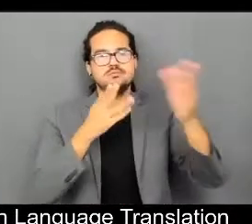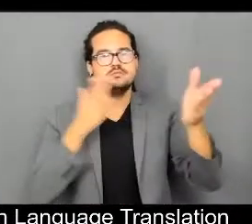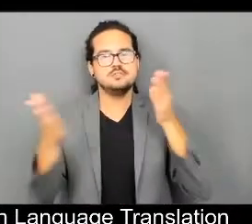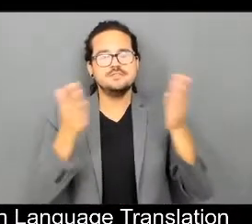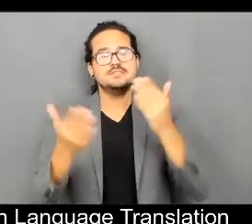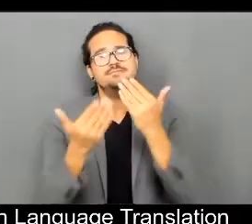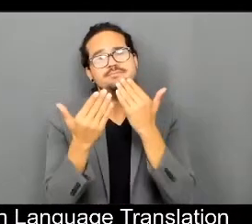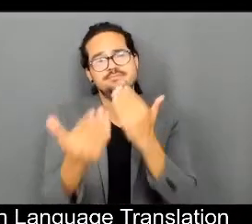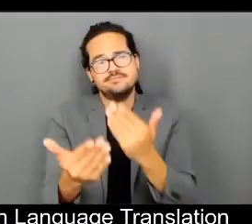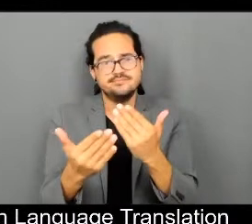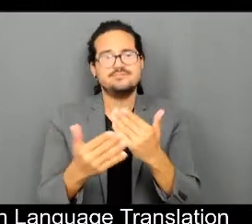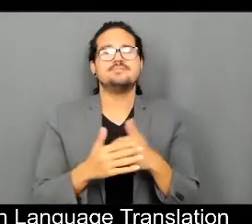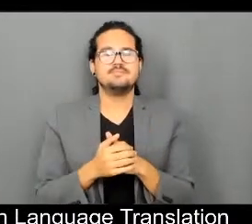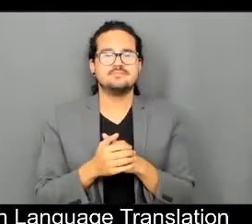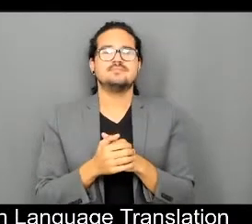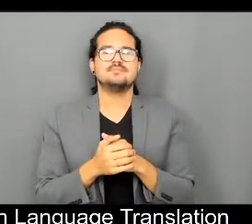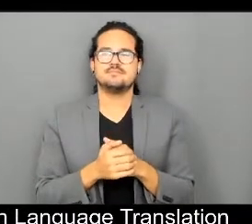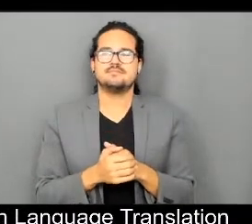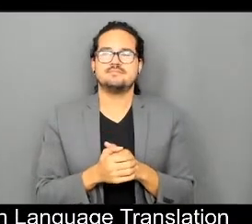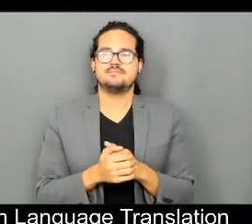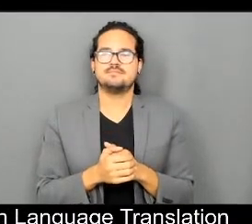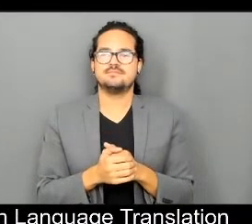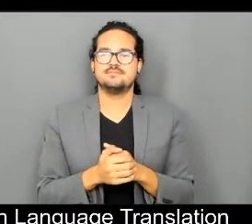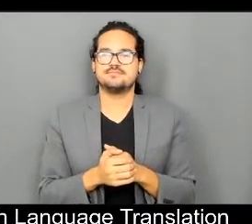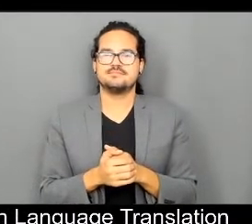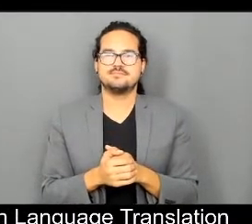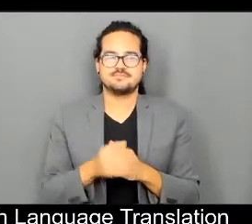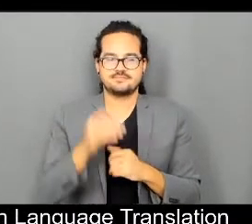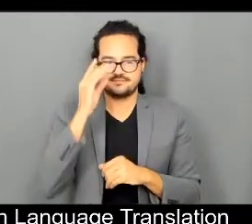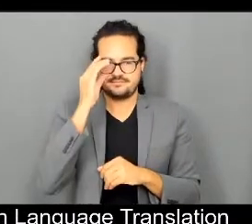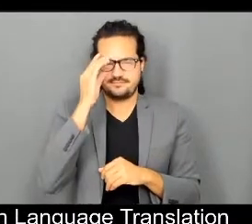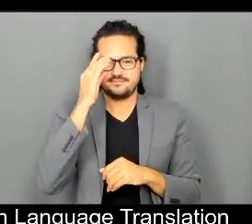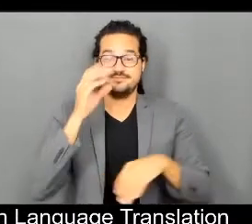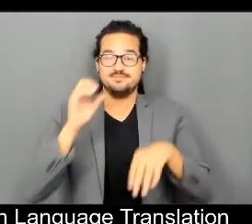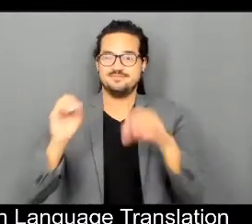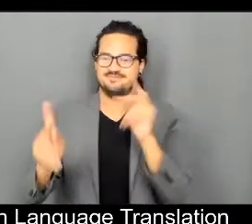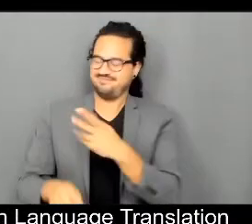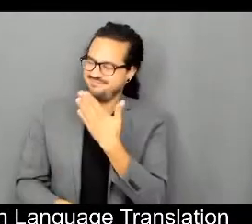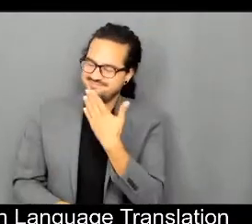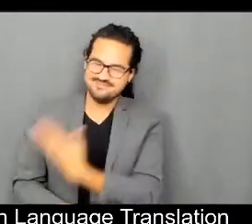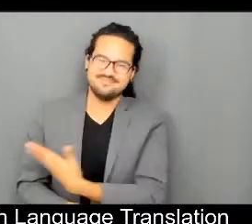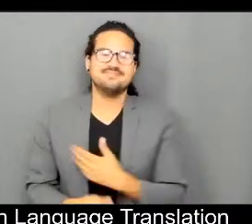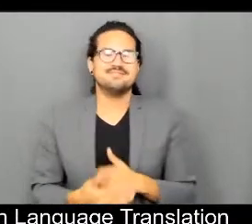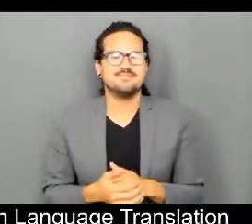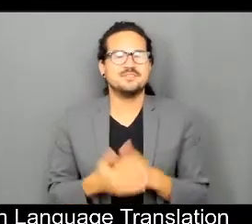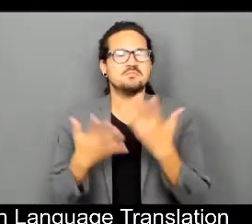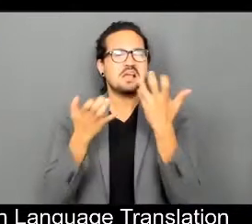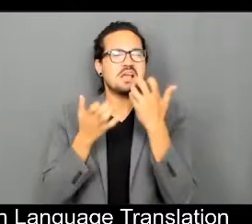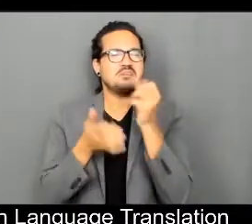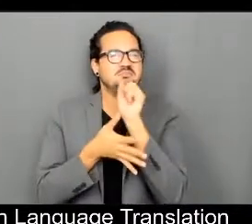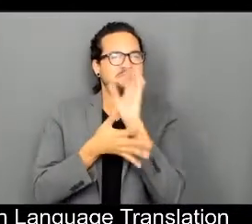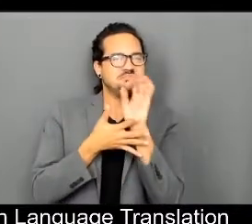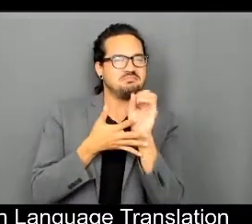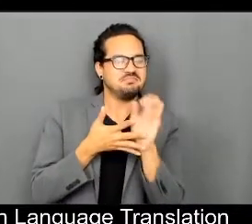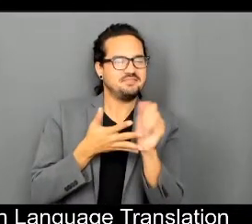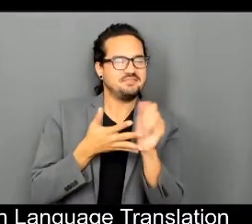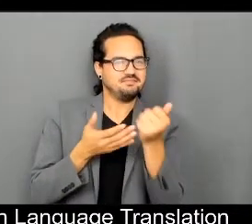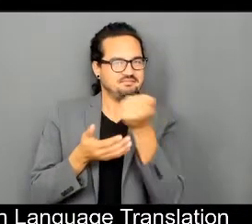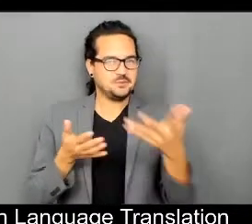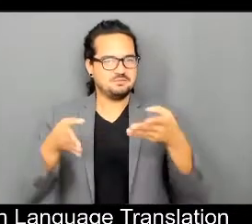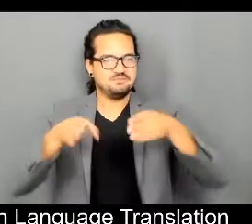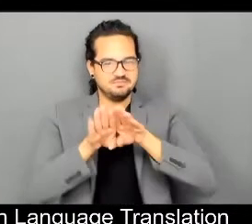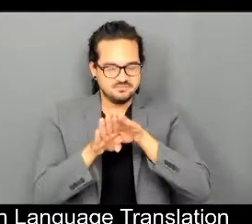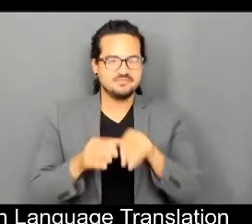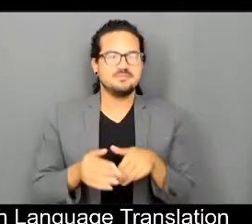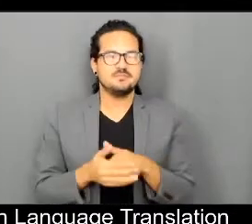Okay, thank you. Just a few closing comments. I'm looking at the positive part of this transition. While